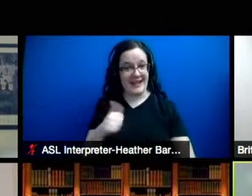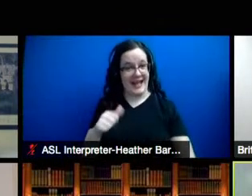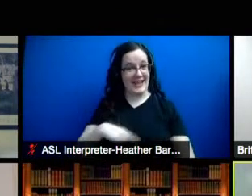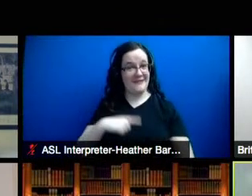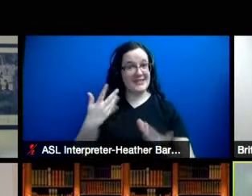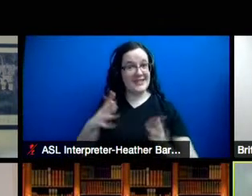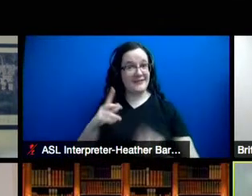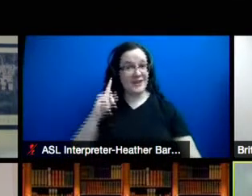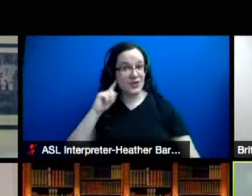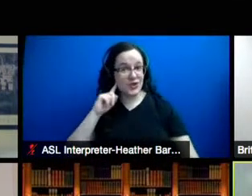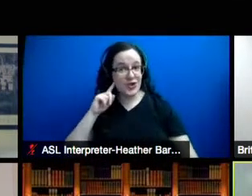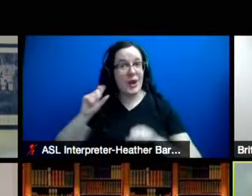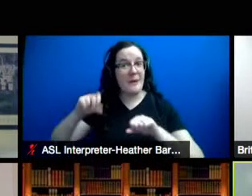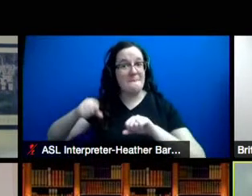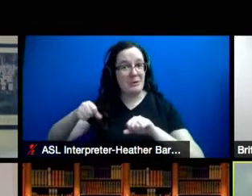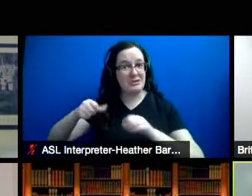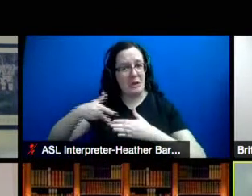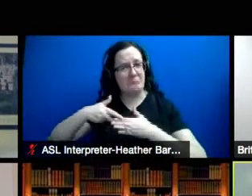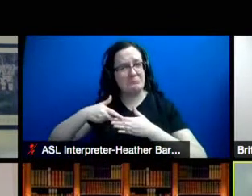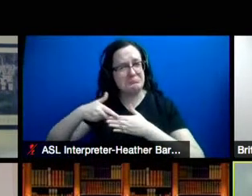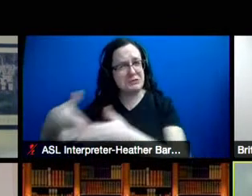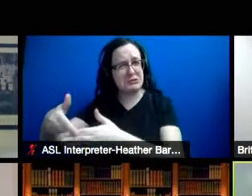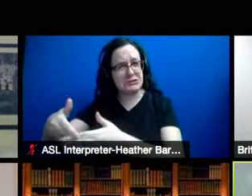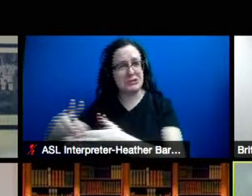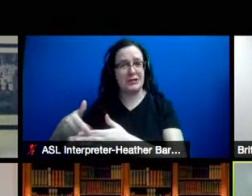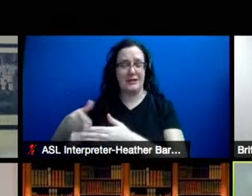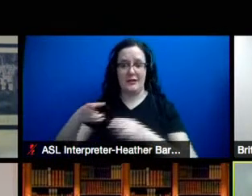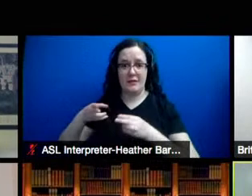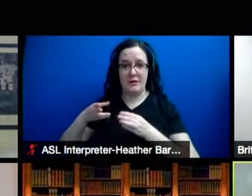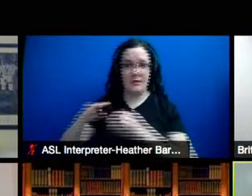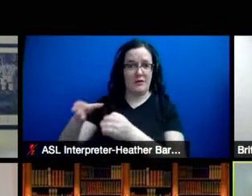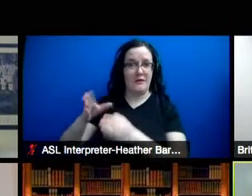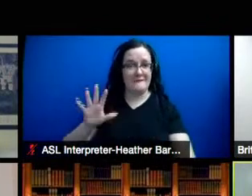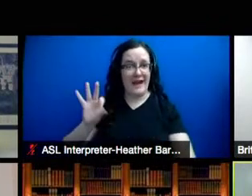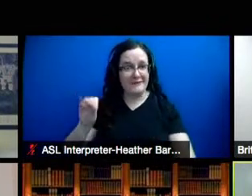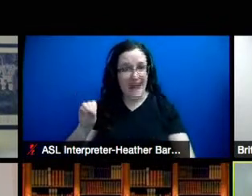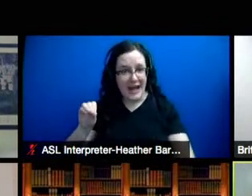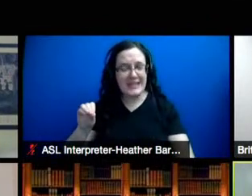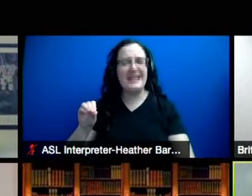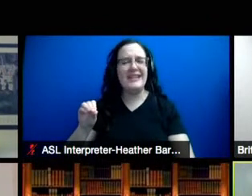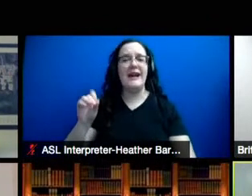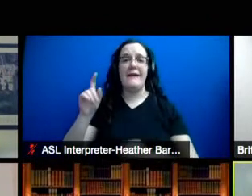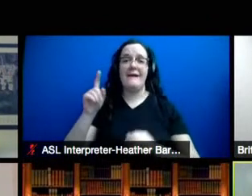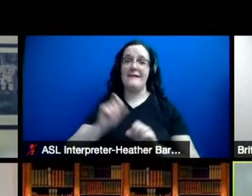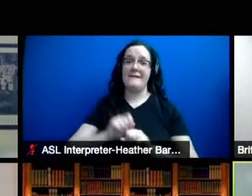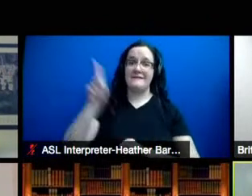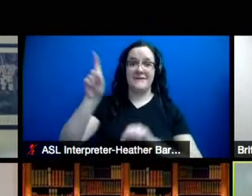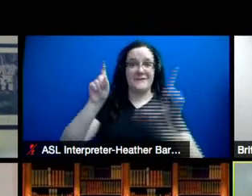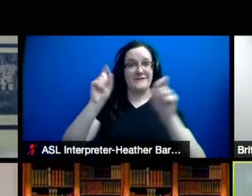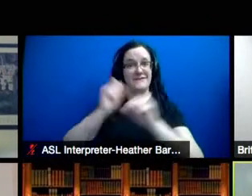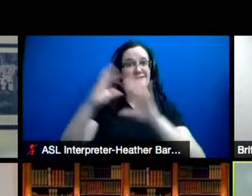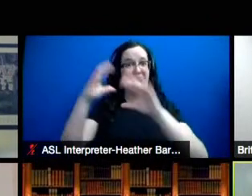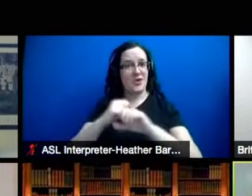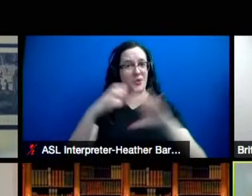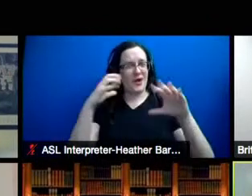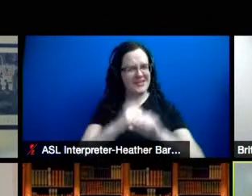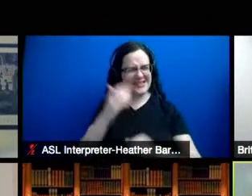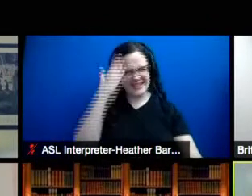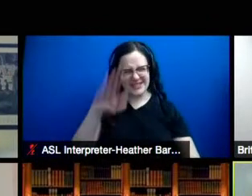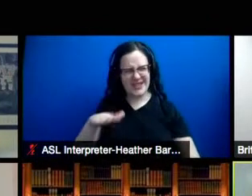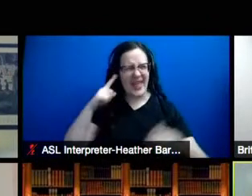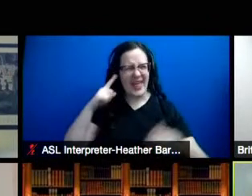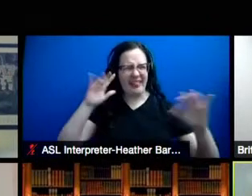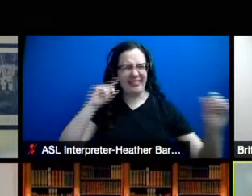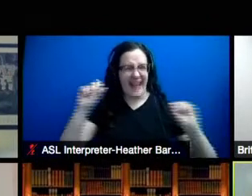in other towns knows how far sound carries. With saws tearing up roads and trucks beeping in reverse right in the middle of town, I can